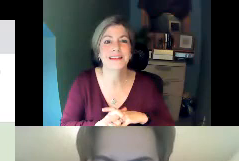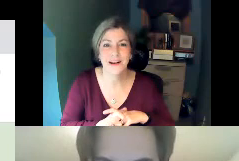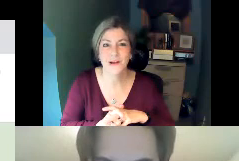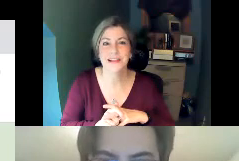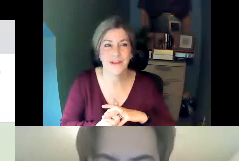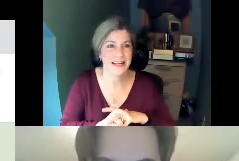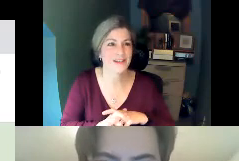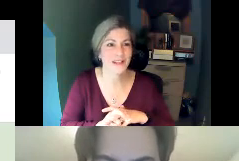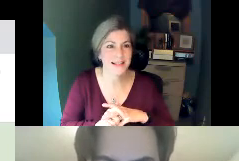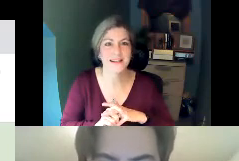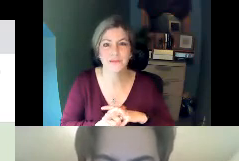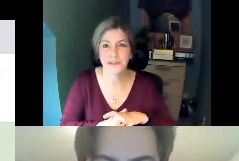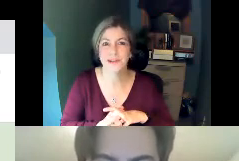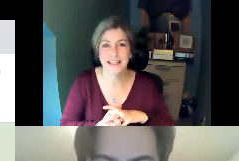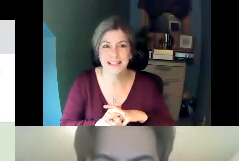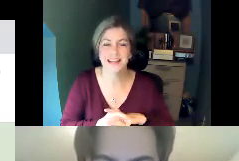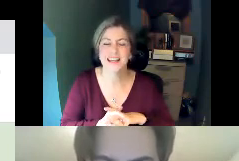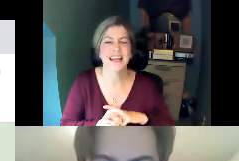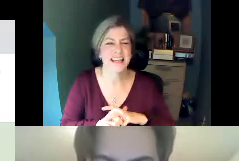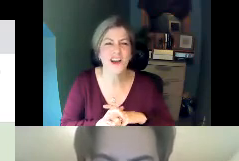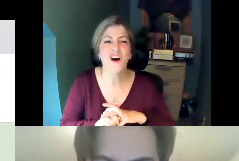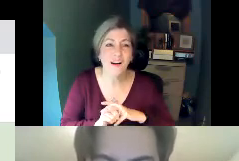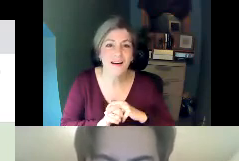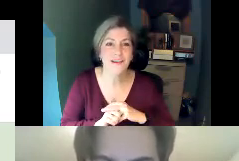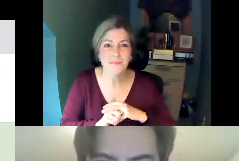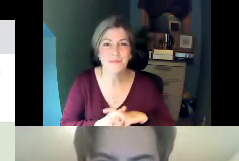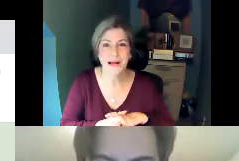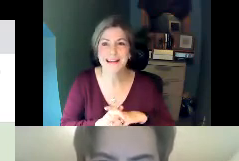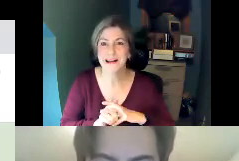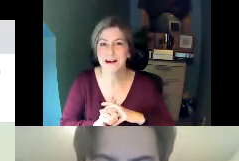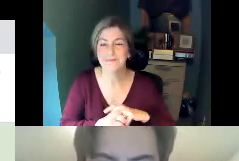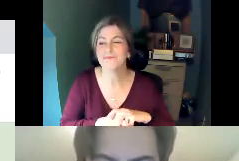in all this financial aid stuff with your kids. And it's hard,